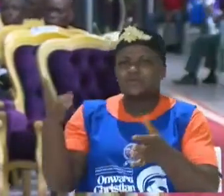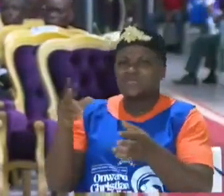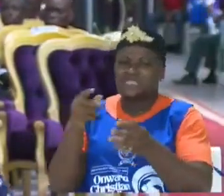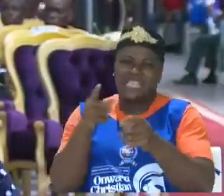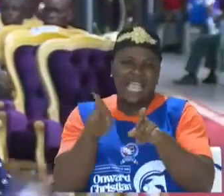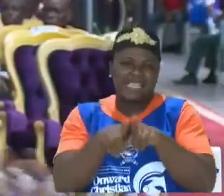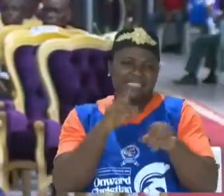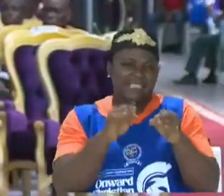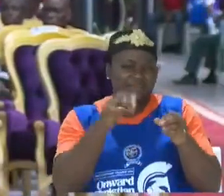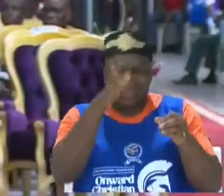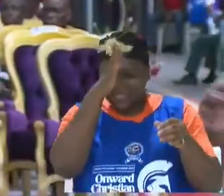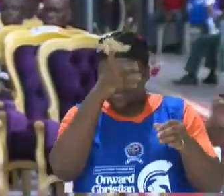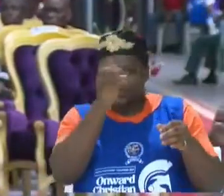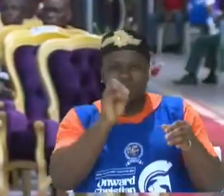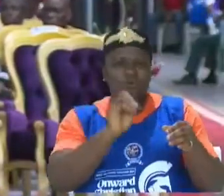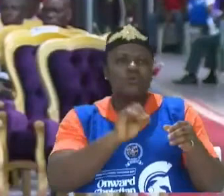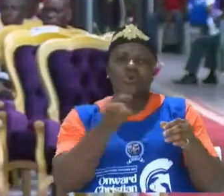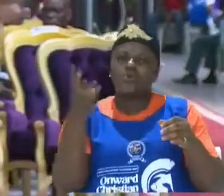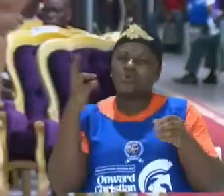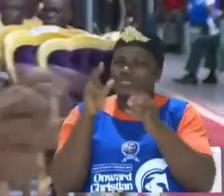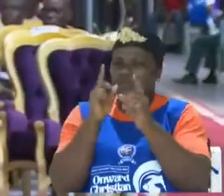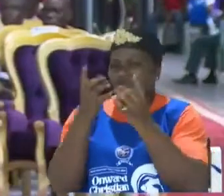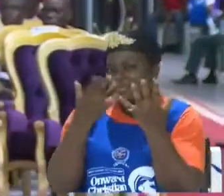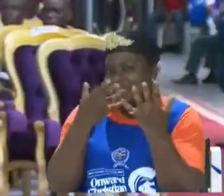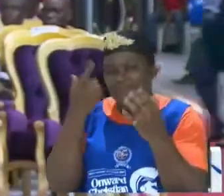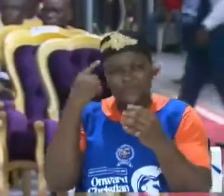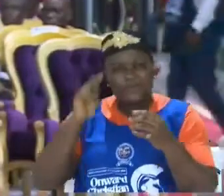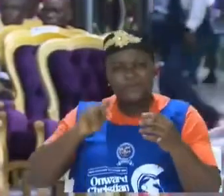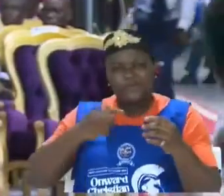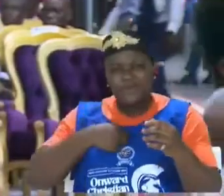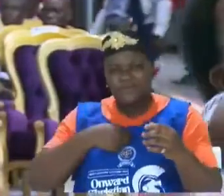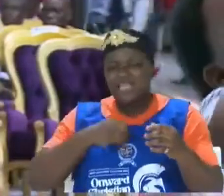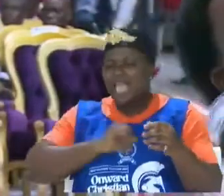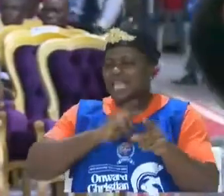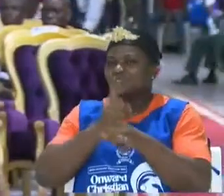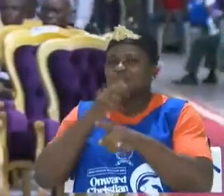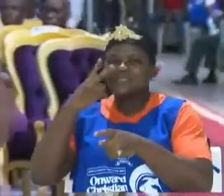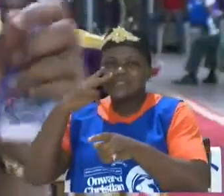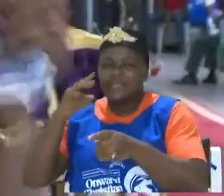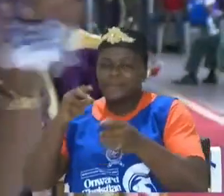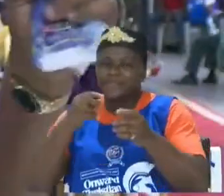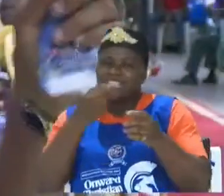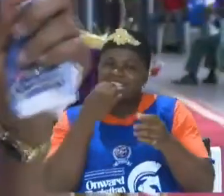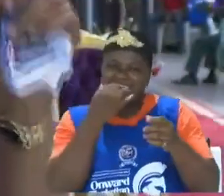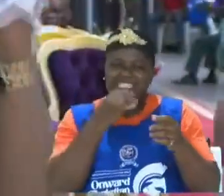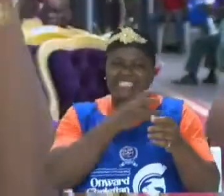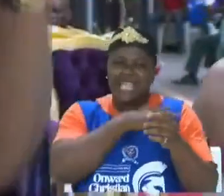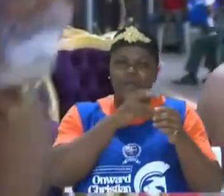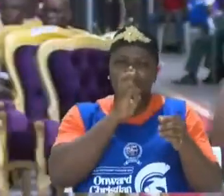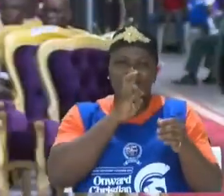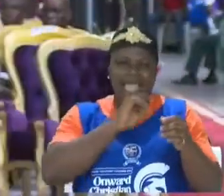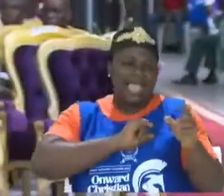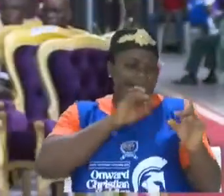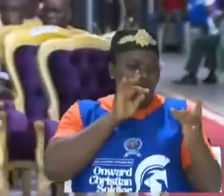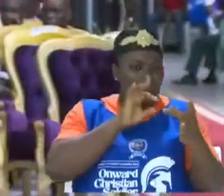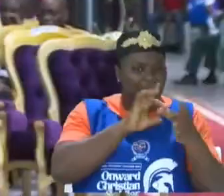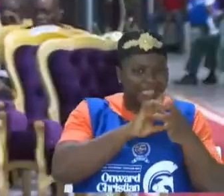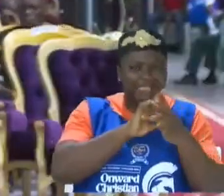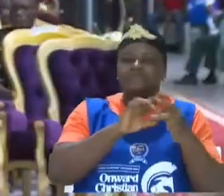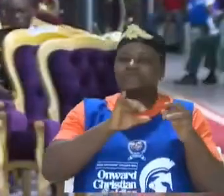for me. I didn't see anything. I just saw biscuits and water. And I just connected. I put it on